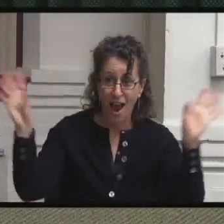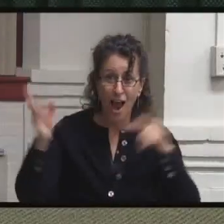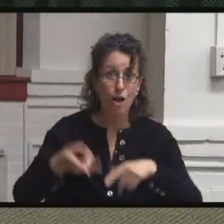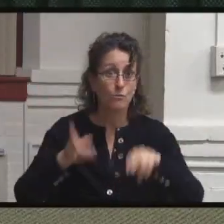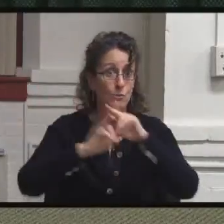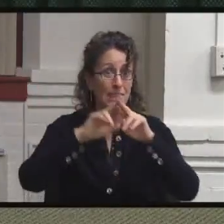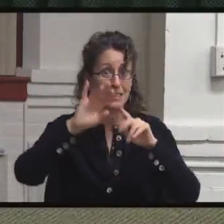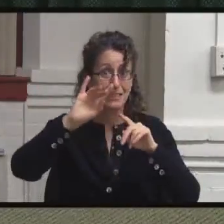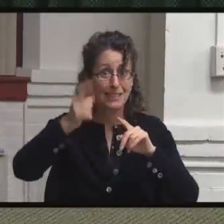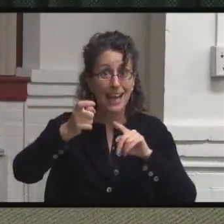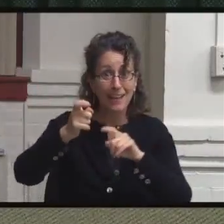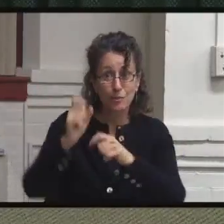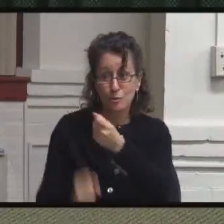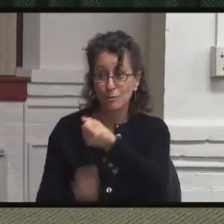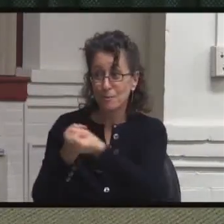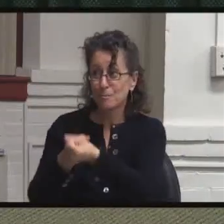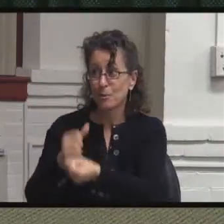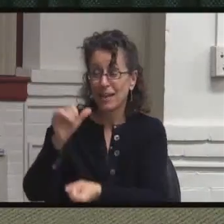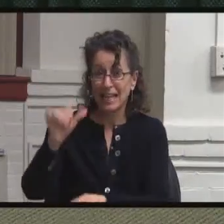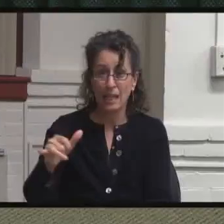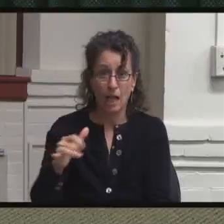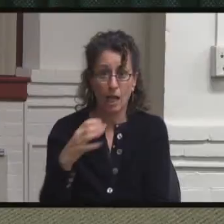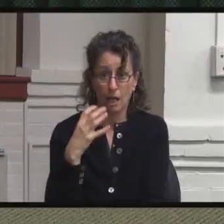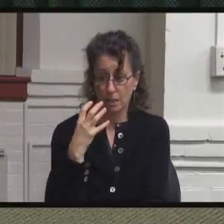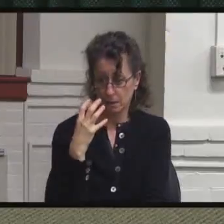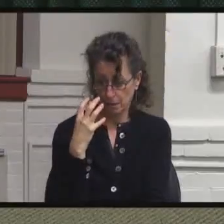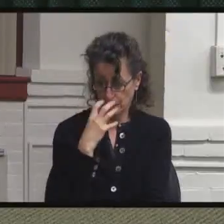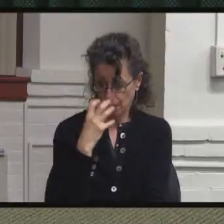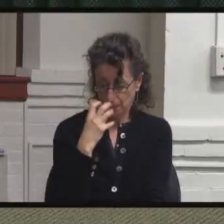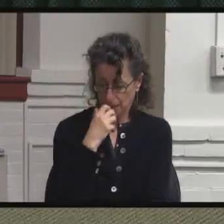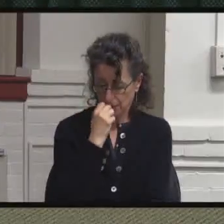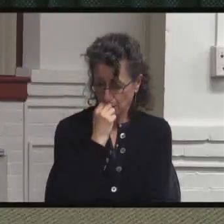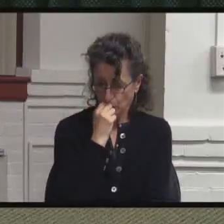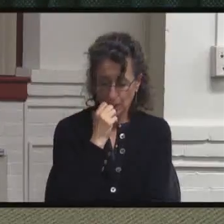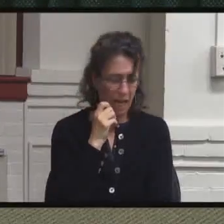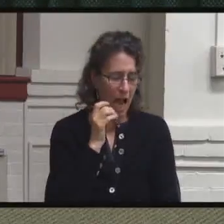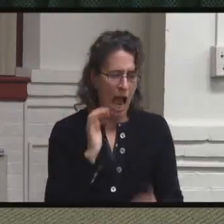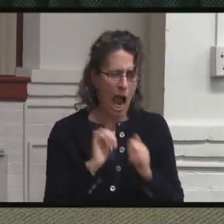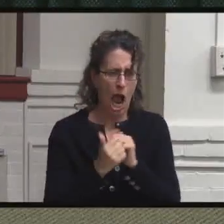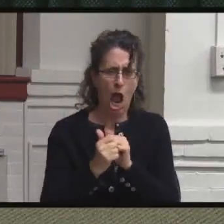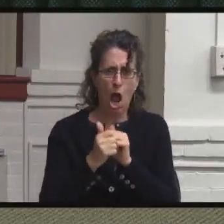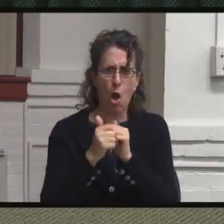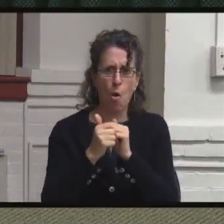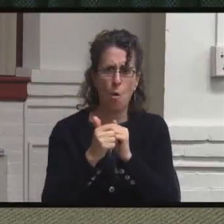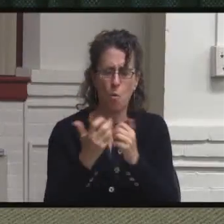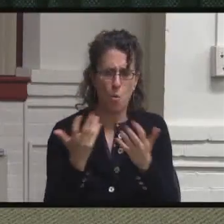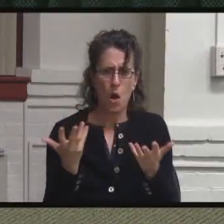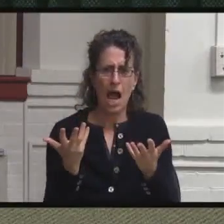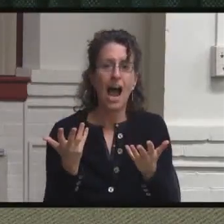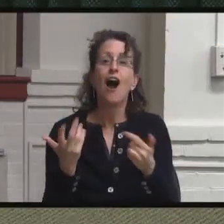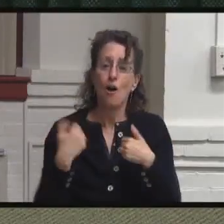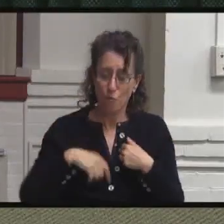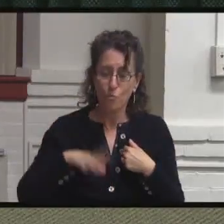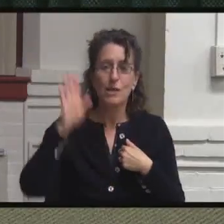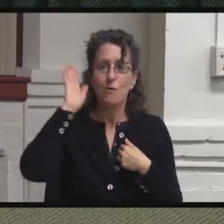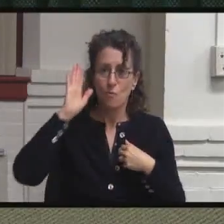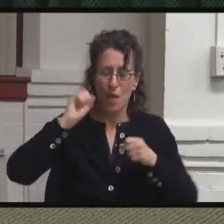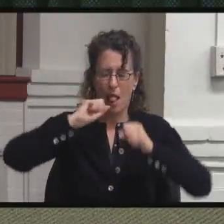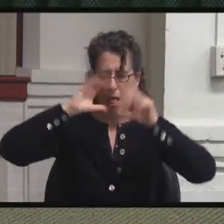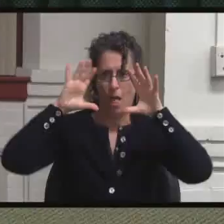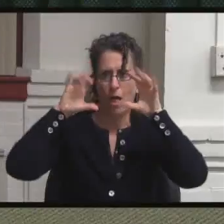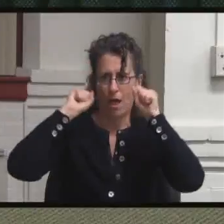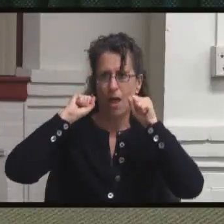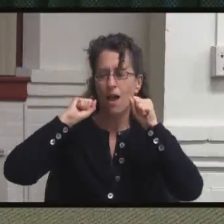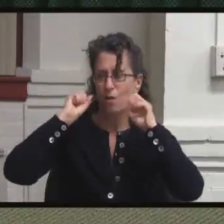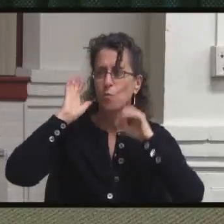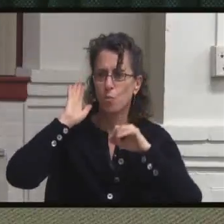We are asked to raise taxes in order to make these improvements when we've got a lot of other expenses to deal with. And we're going to understand the presentation that will